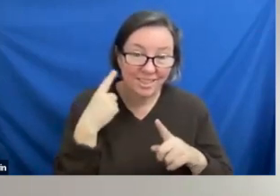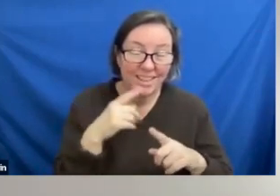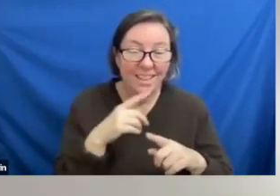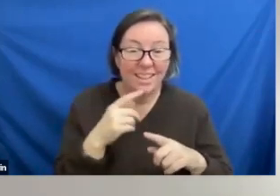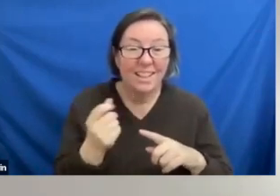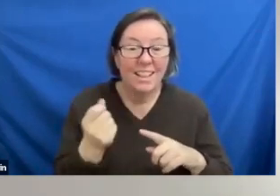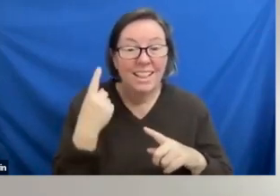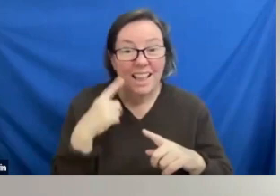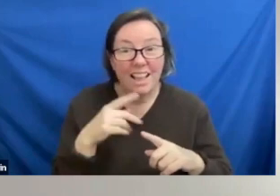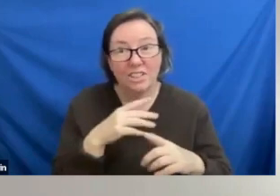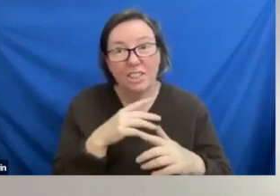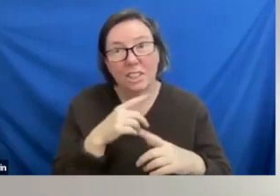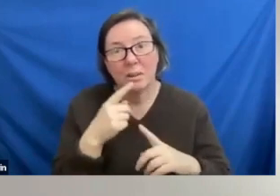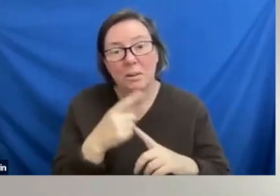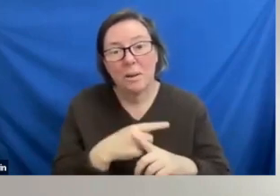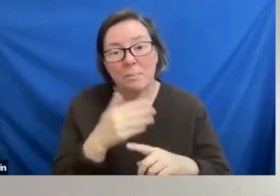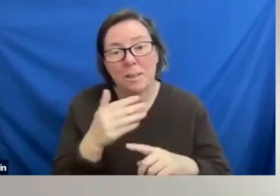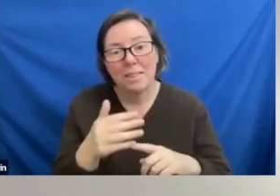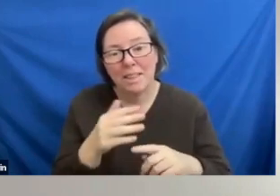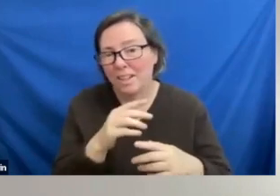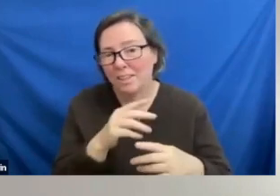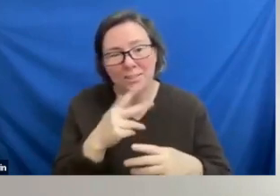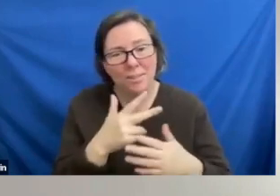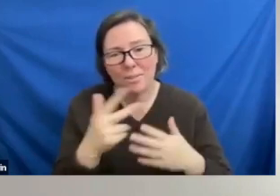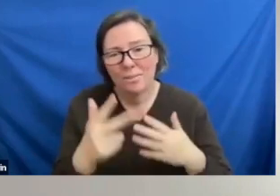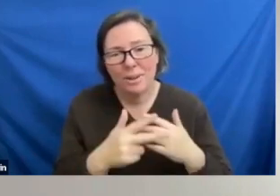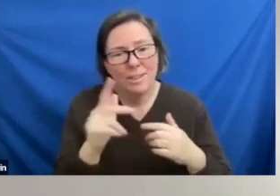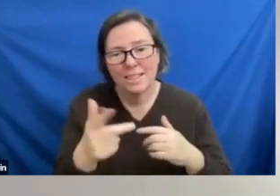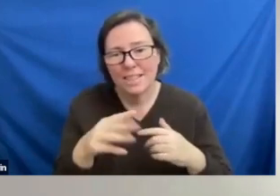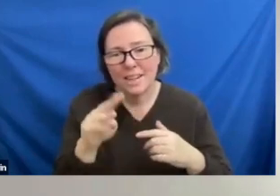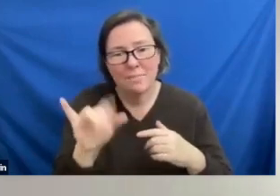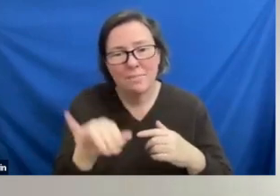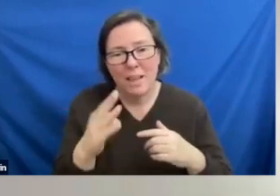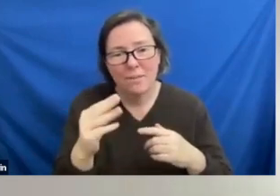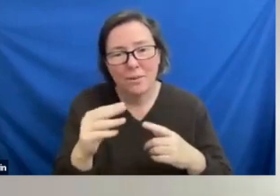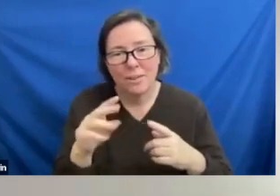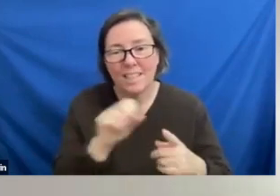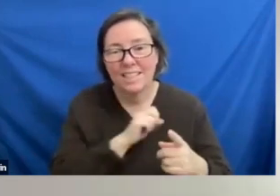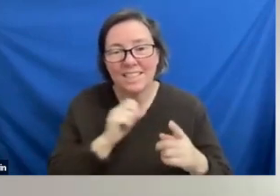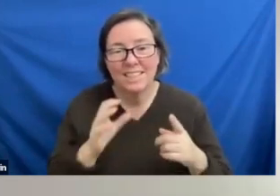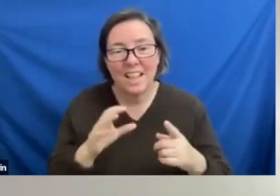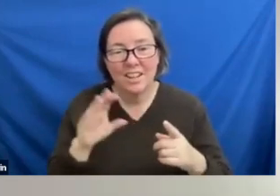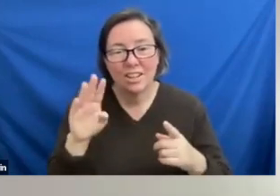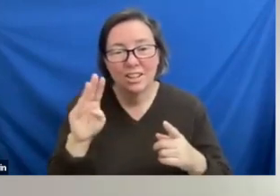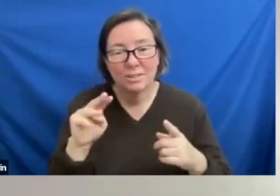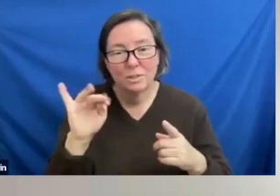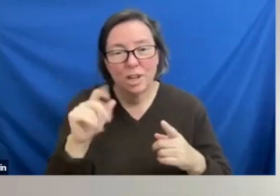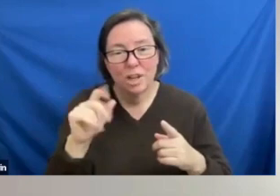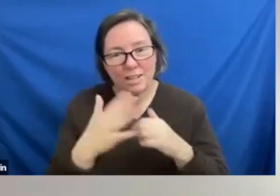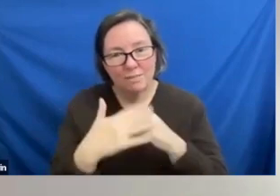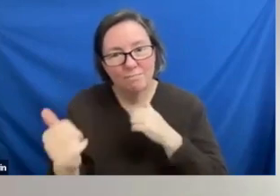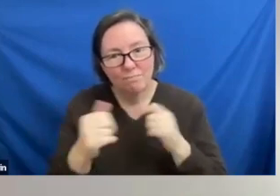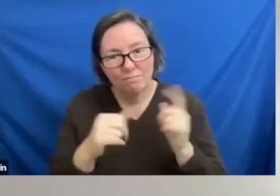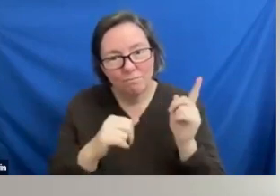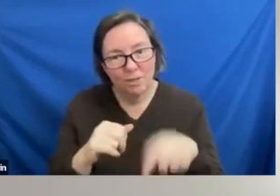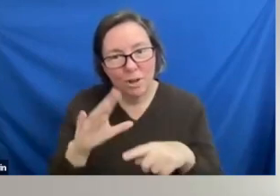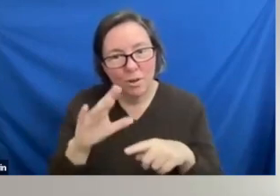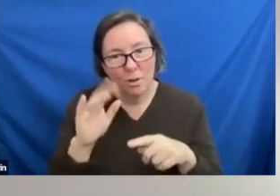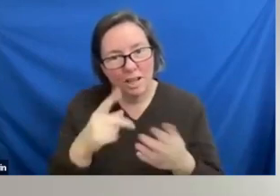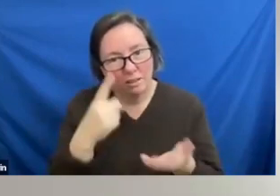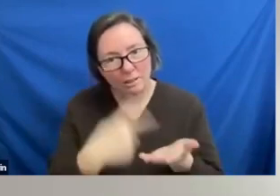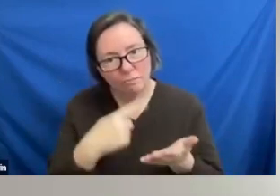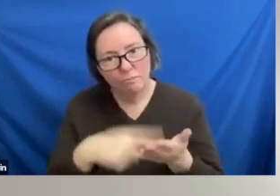May 14th, Senator Miranda had requested my appearance at the CAS to talk about improvements and to talk